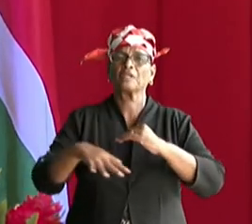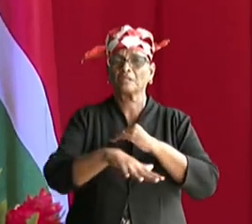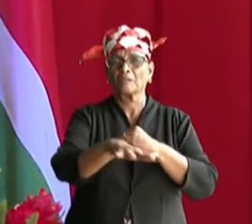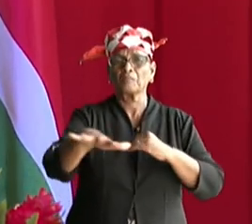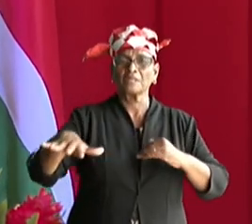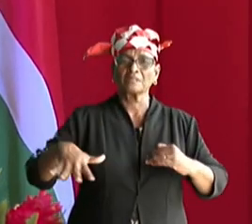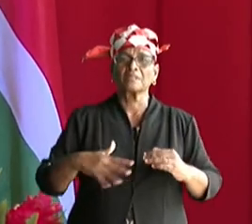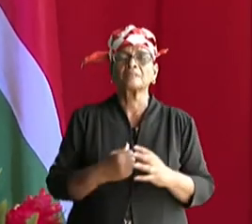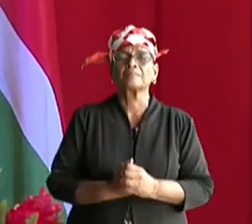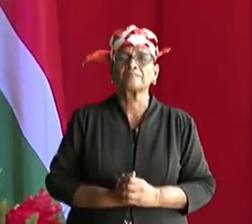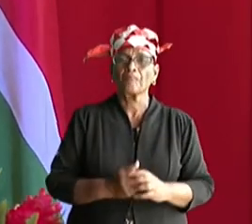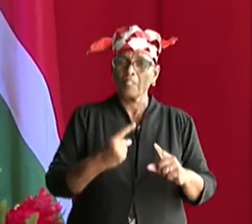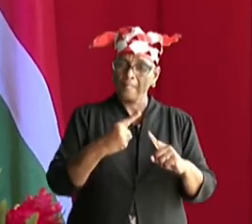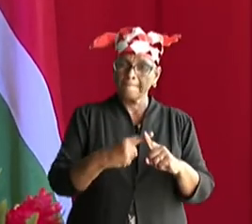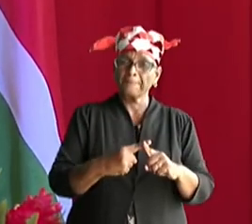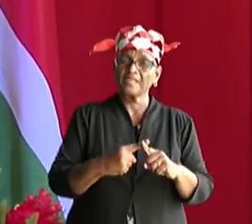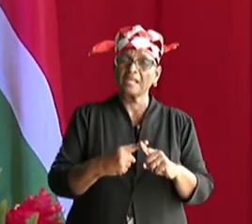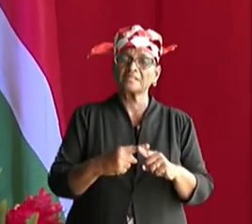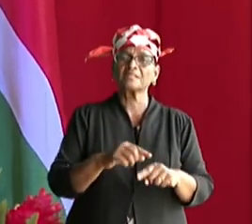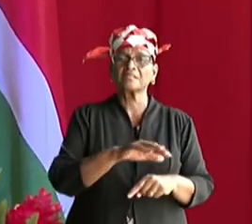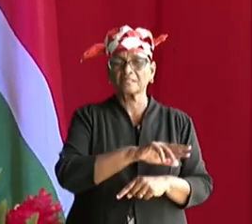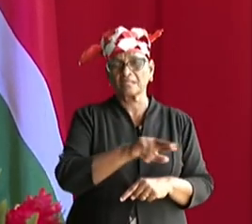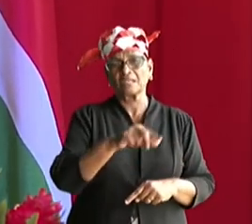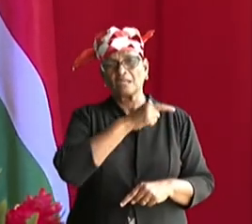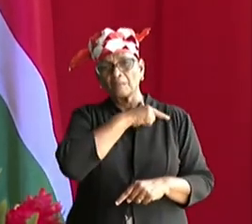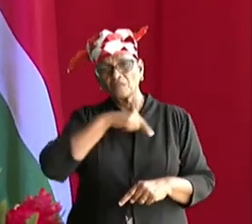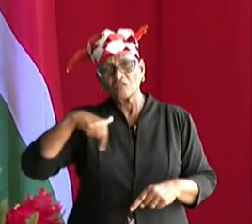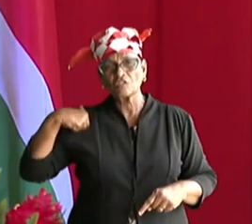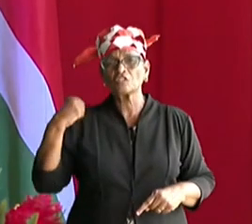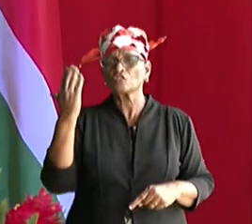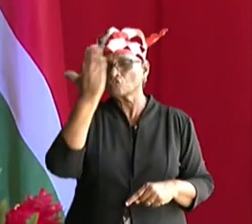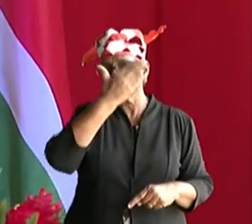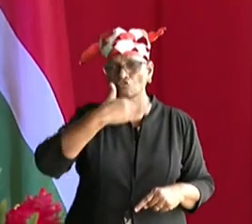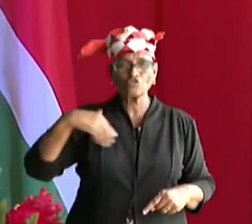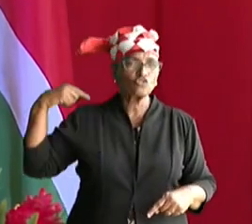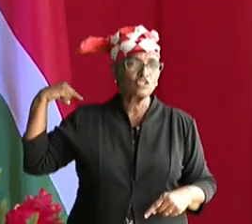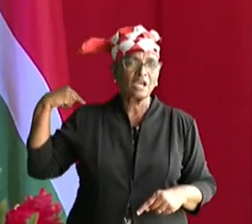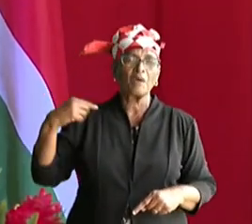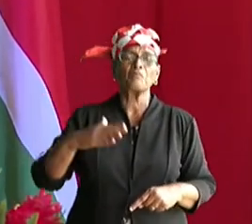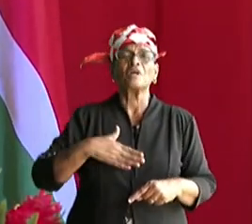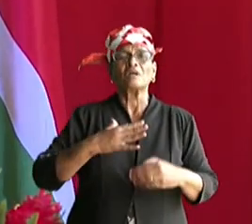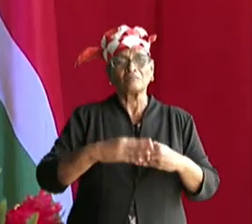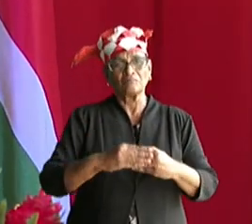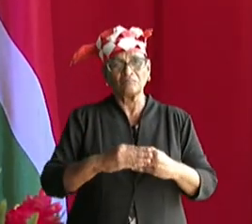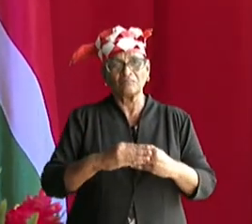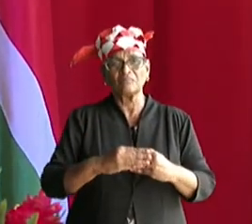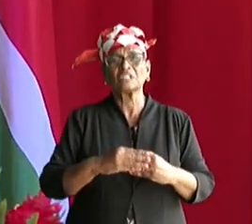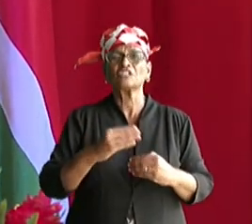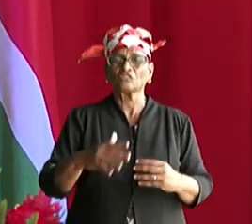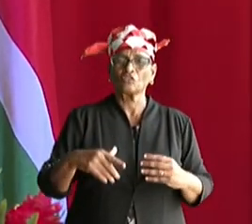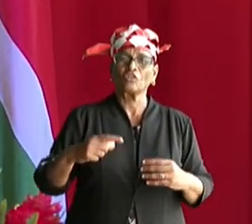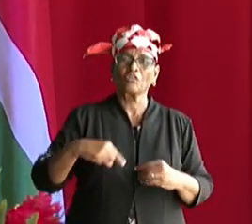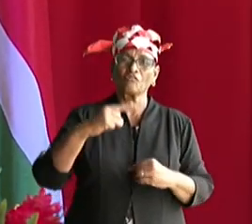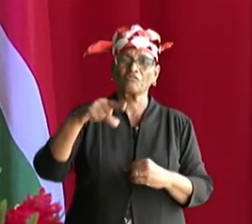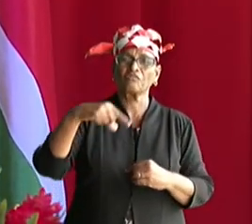Mr. Chairman, Excellencies, as Suriname celebrates and enters into the 46th year of its